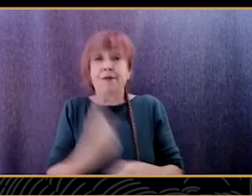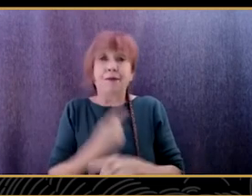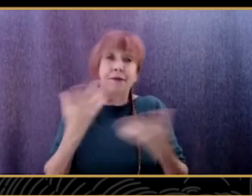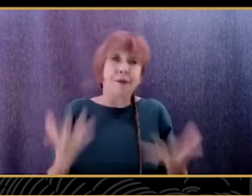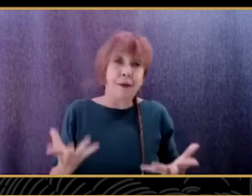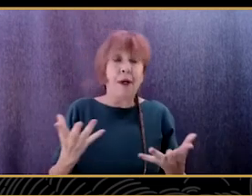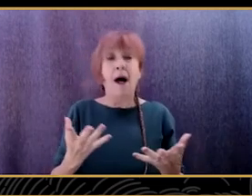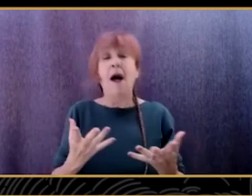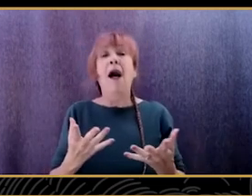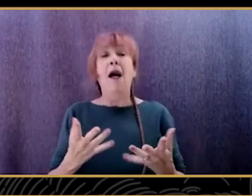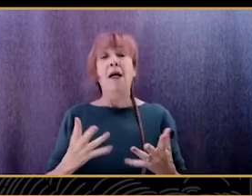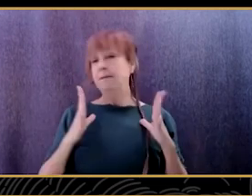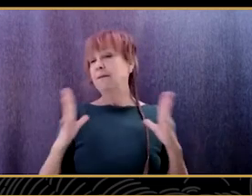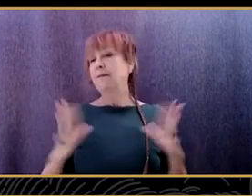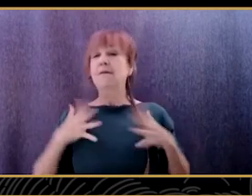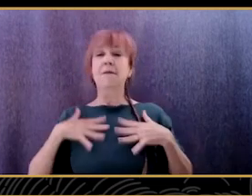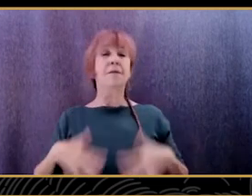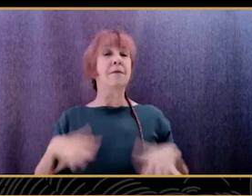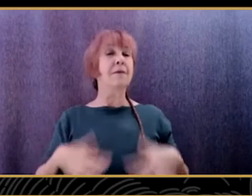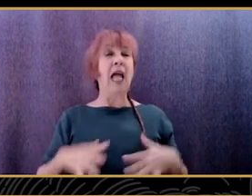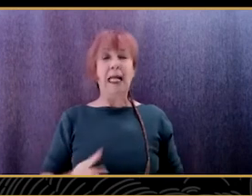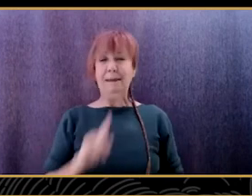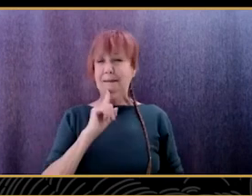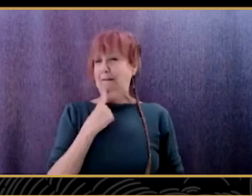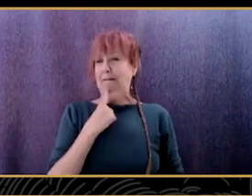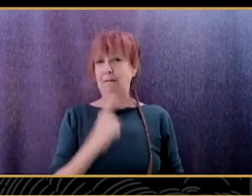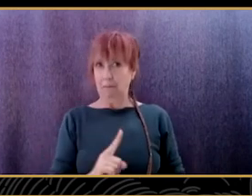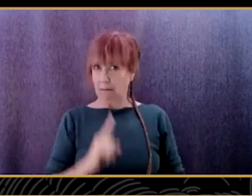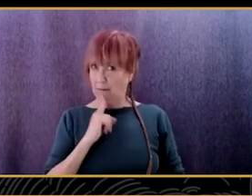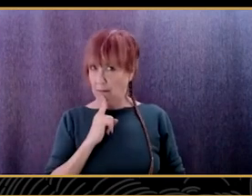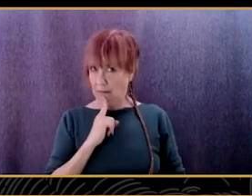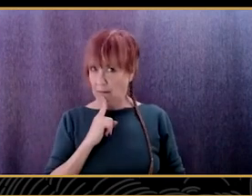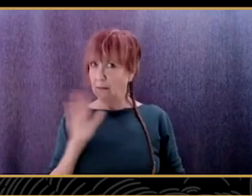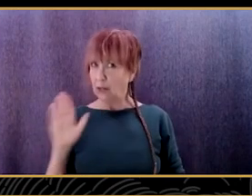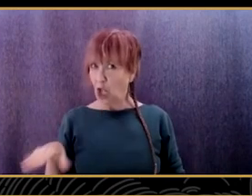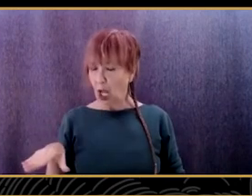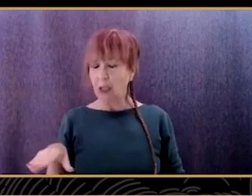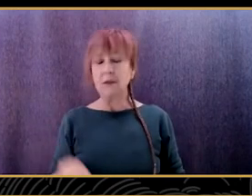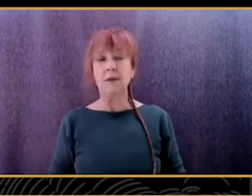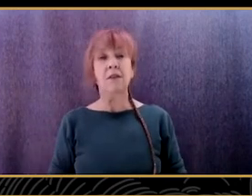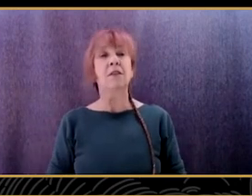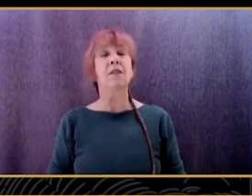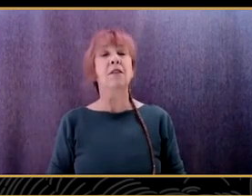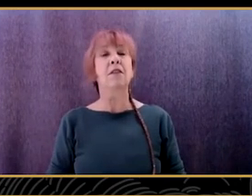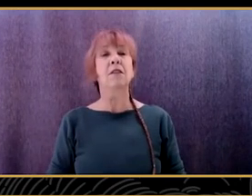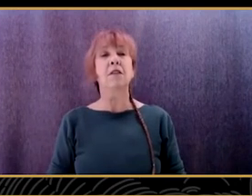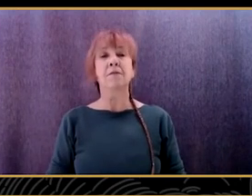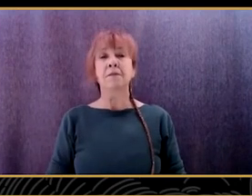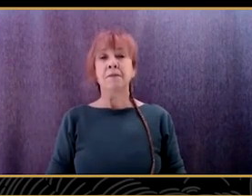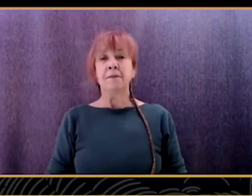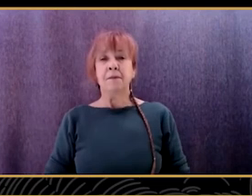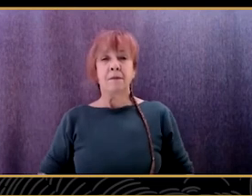a starched pinafore and peppermint in the sour pickle kind of child. Stiff laced and